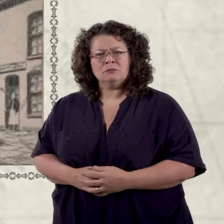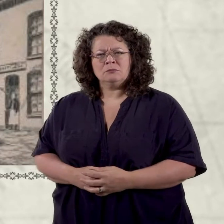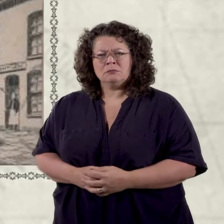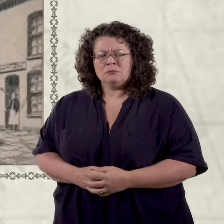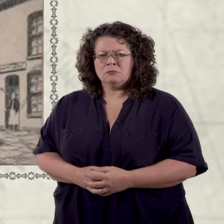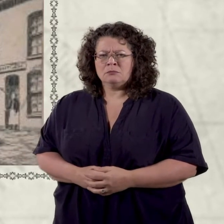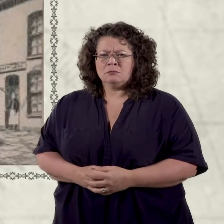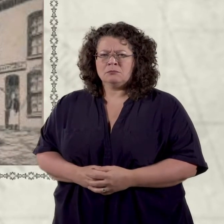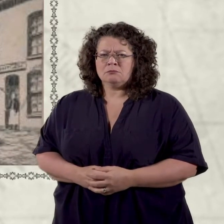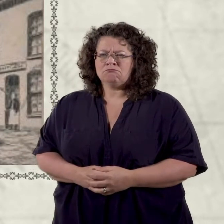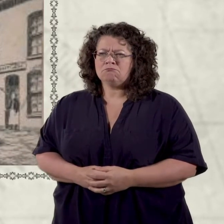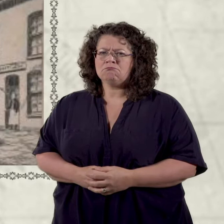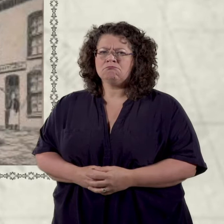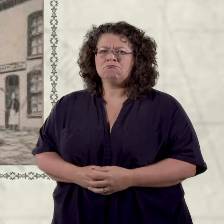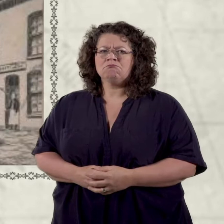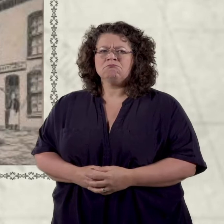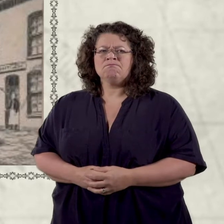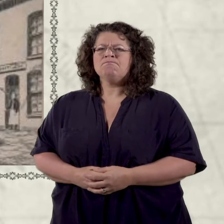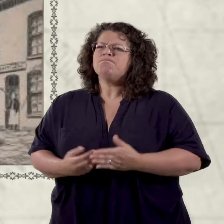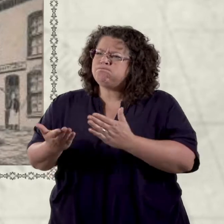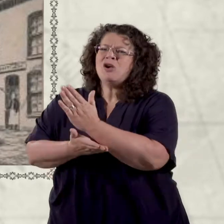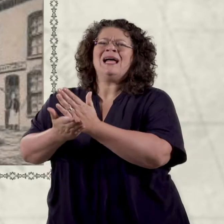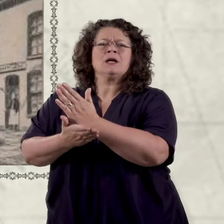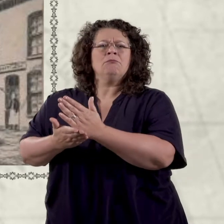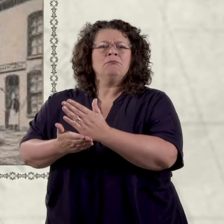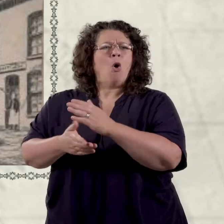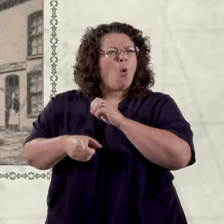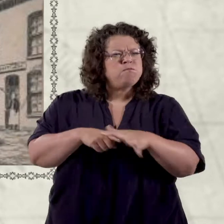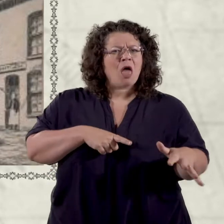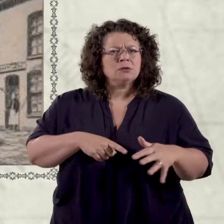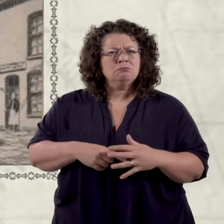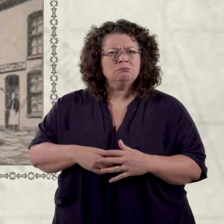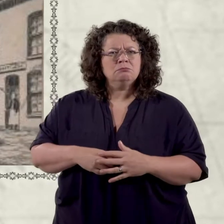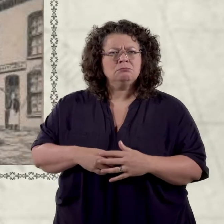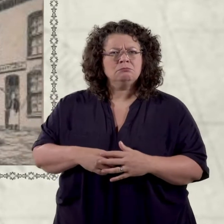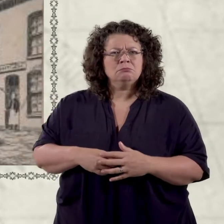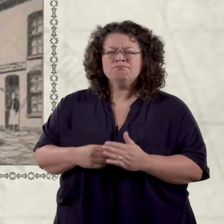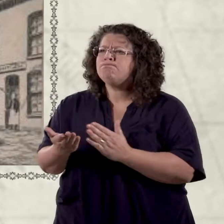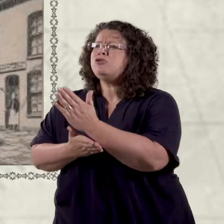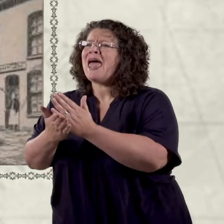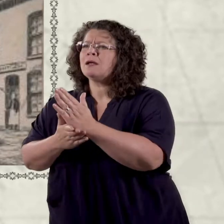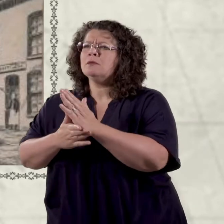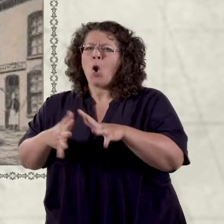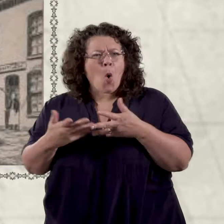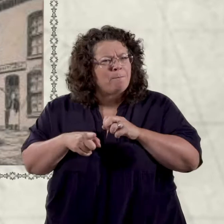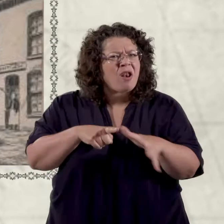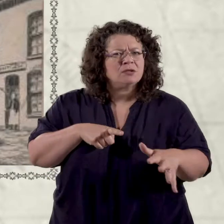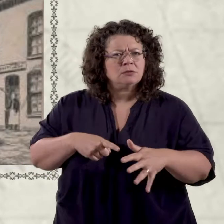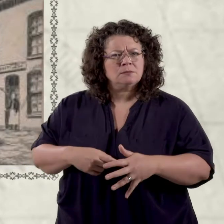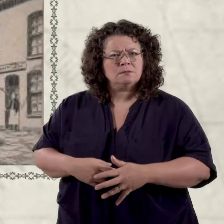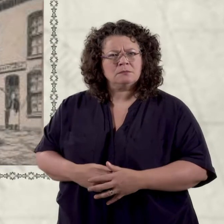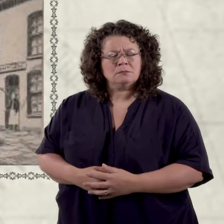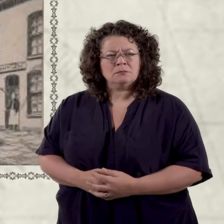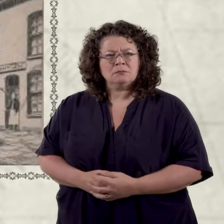have to change. Bread or blood? Bara neu